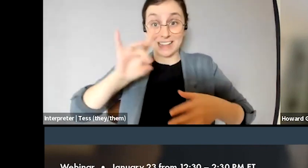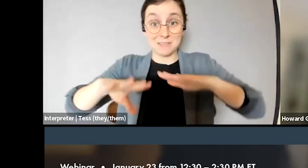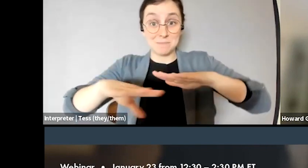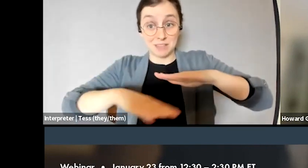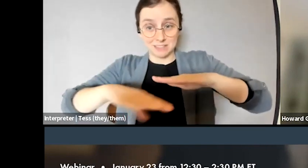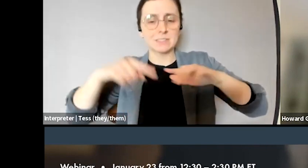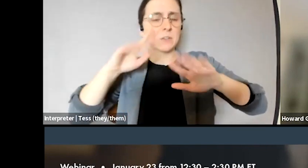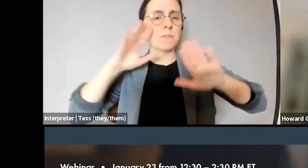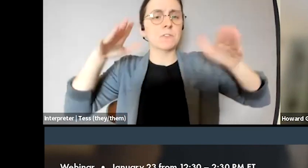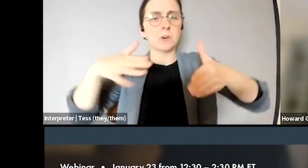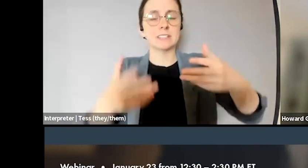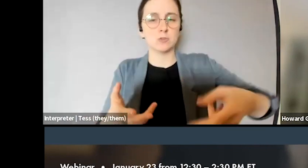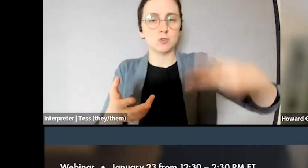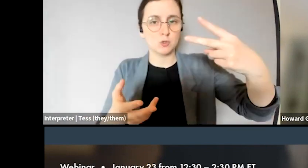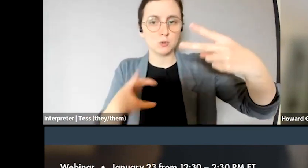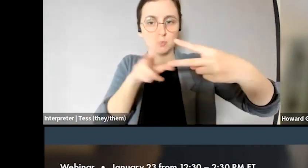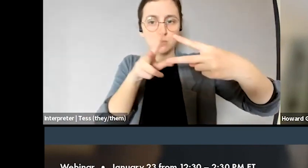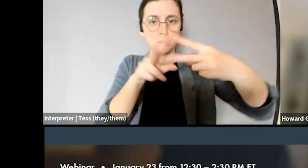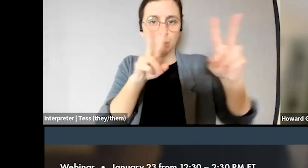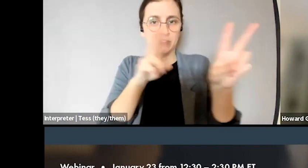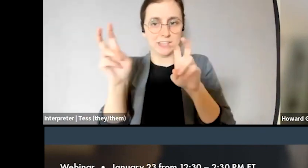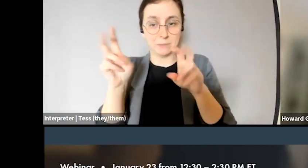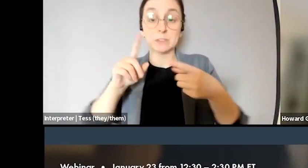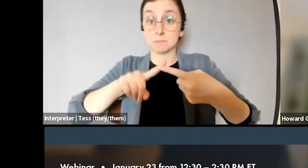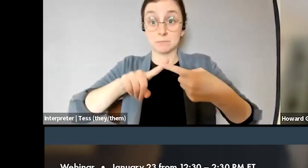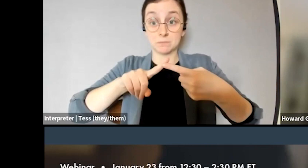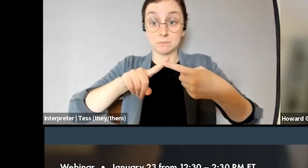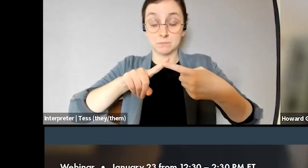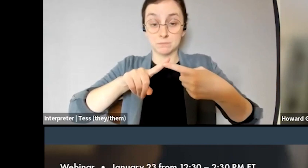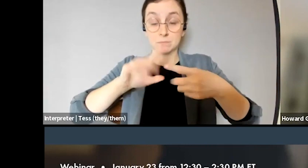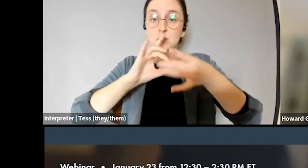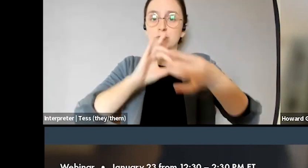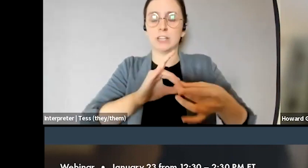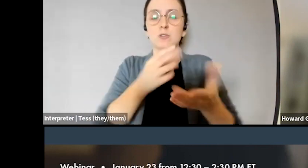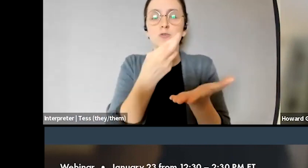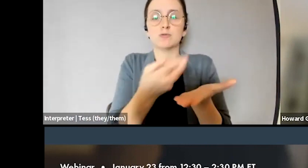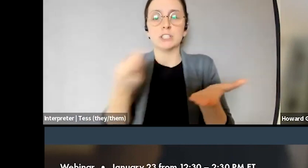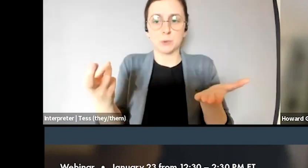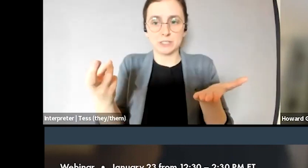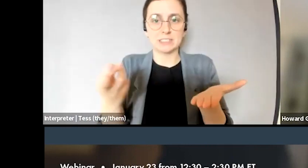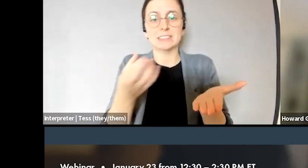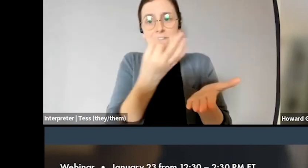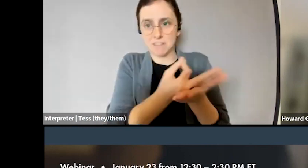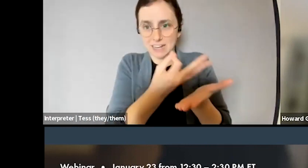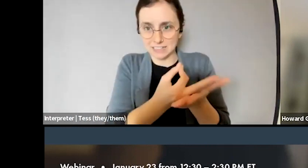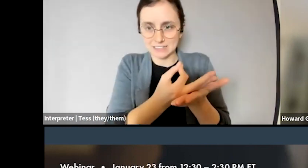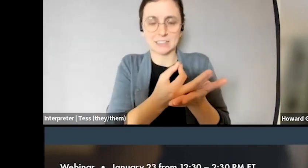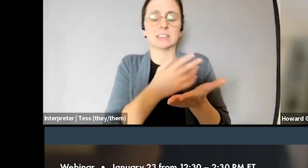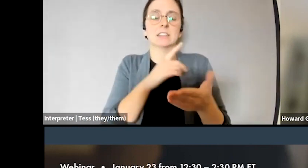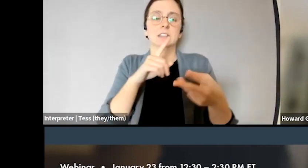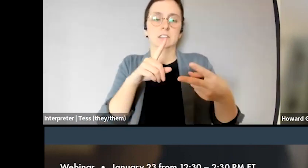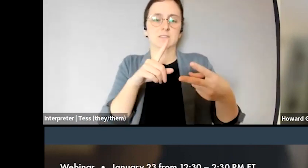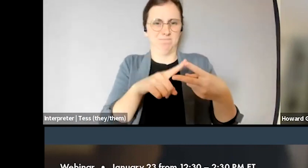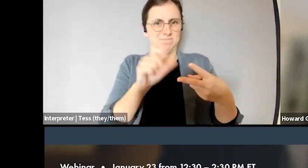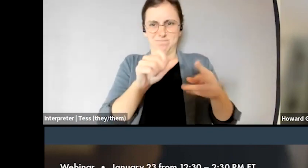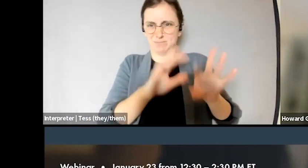on two main themes. The first theme was related to resources and financing, both of those that are important